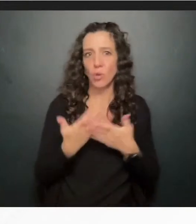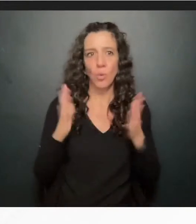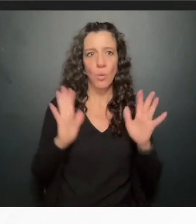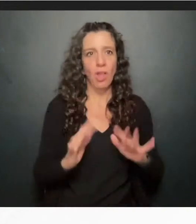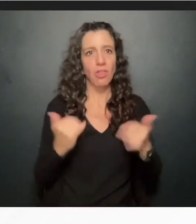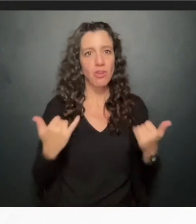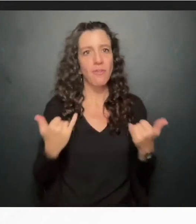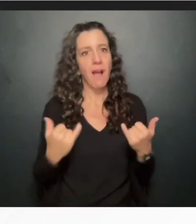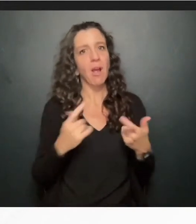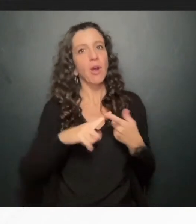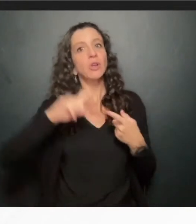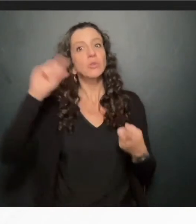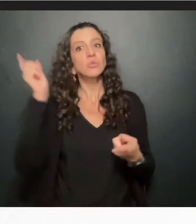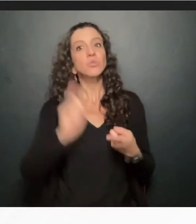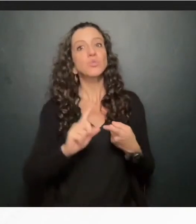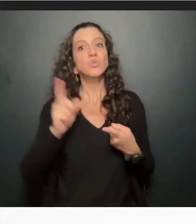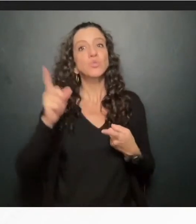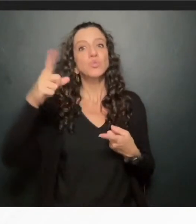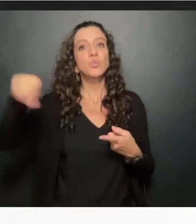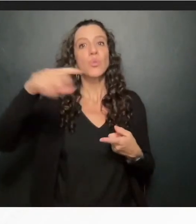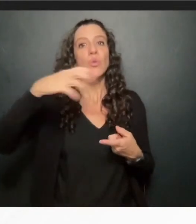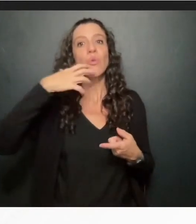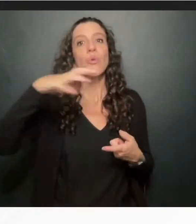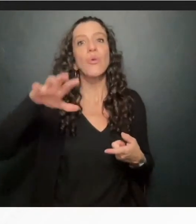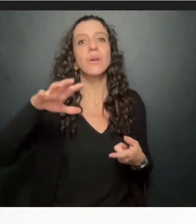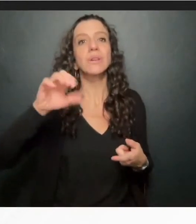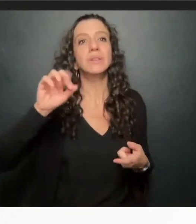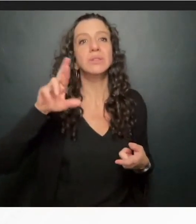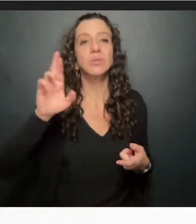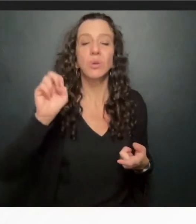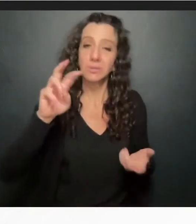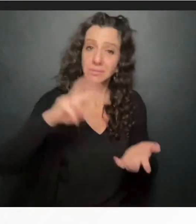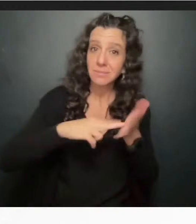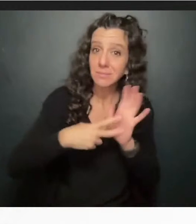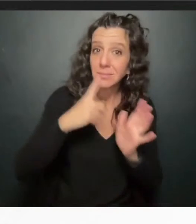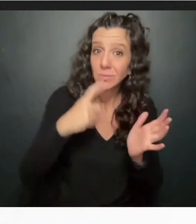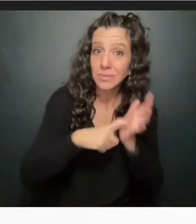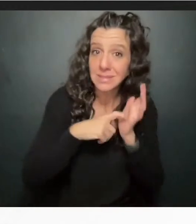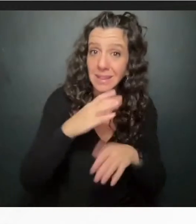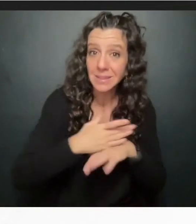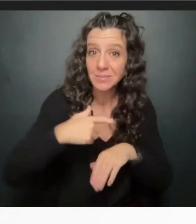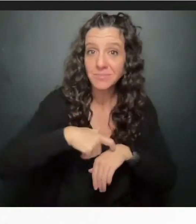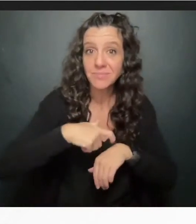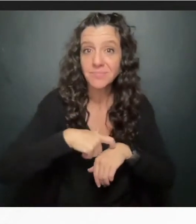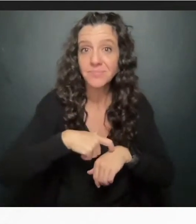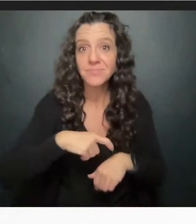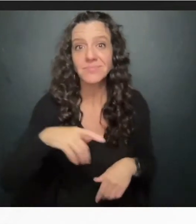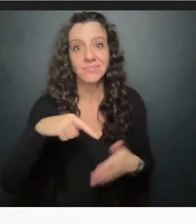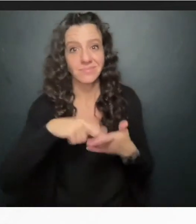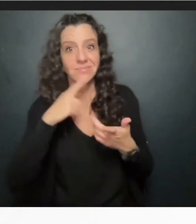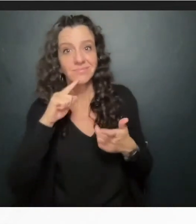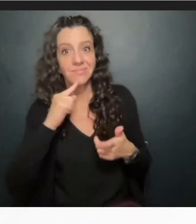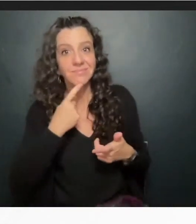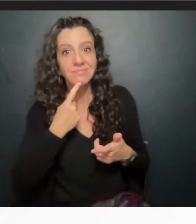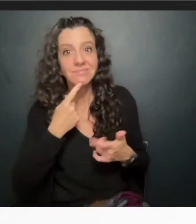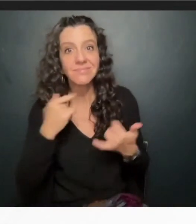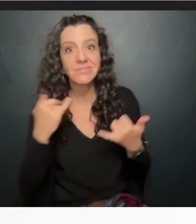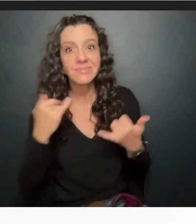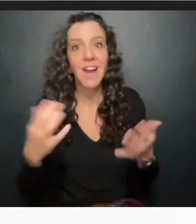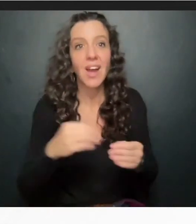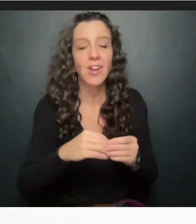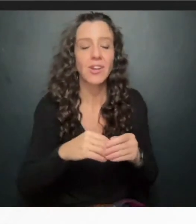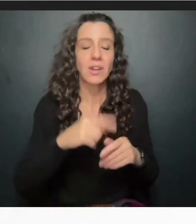to reduce those heat sources. So it is going to take some time. This is a significant fire in steep topography that is hard